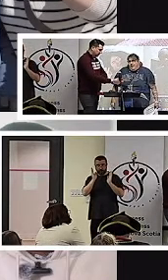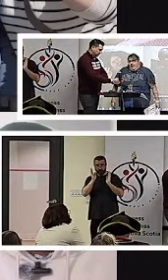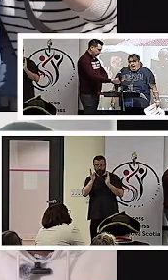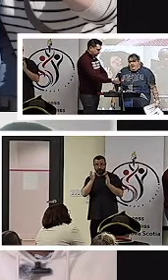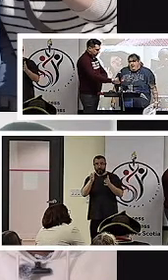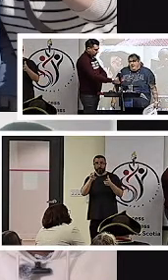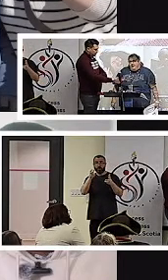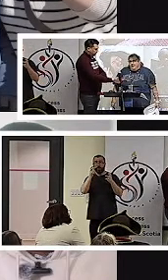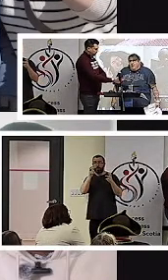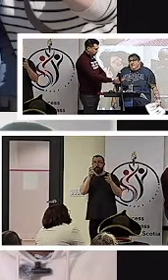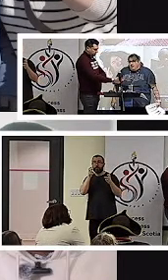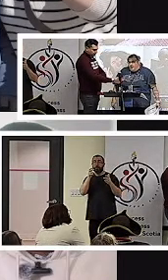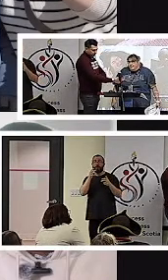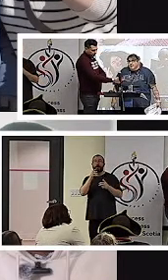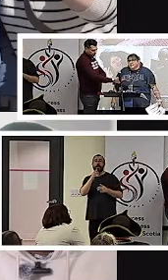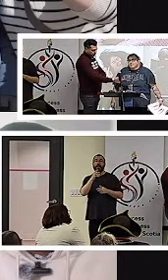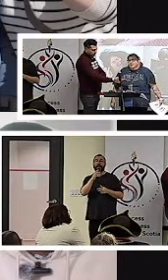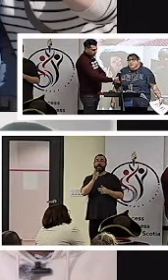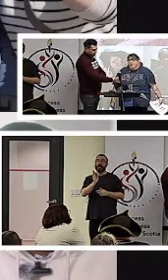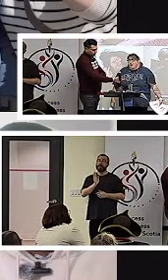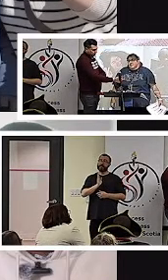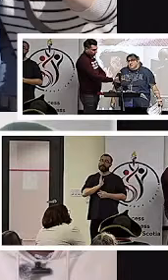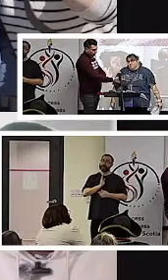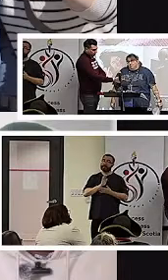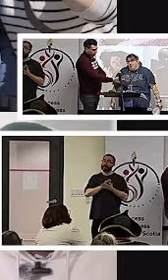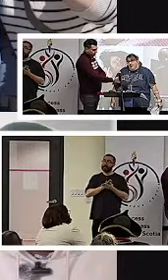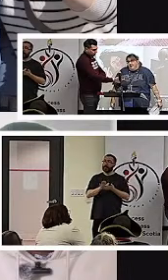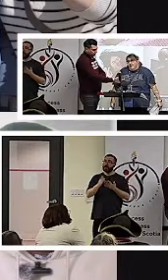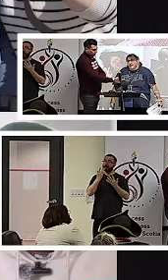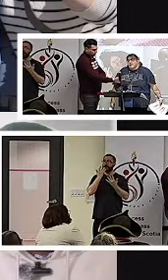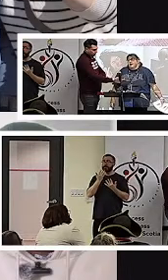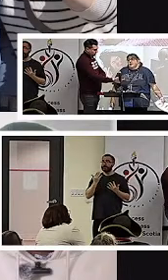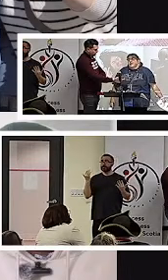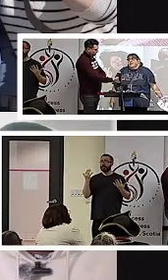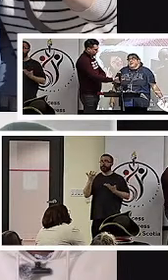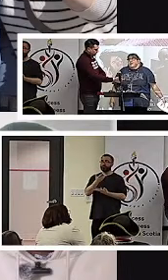heard, and kindness, and spread